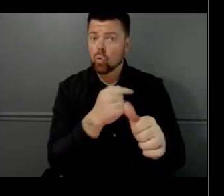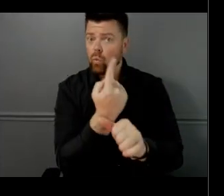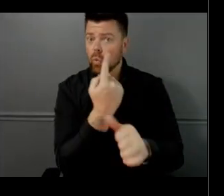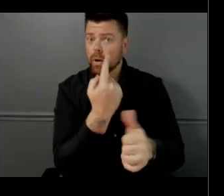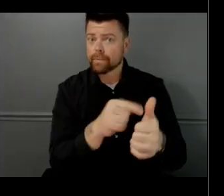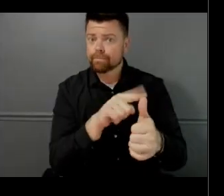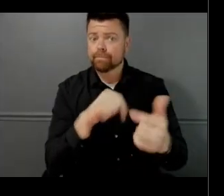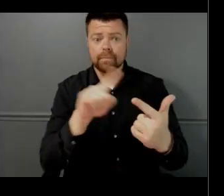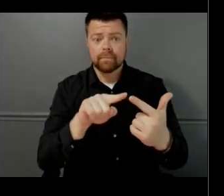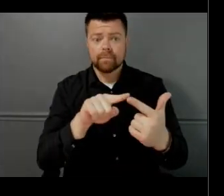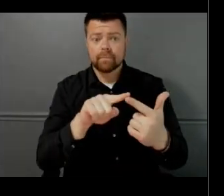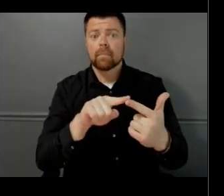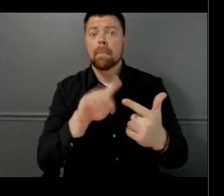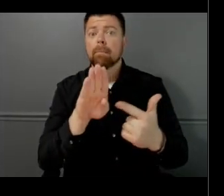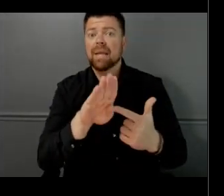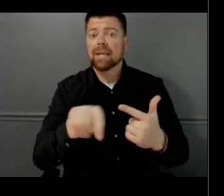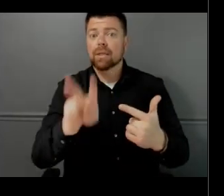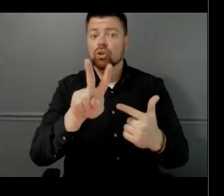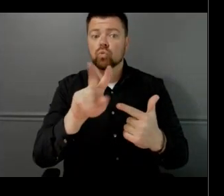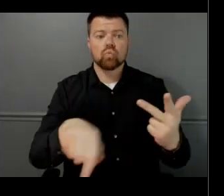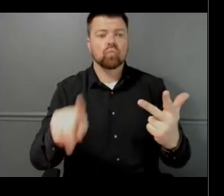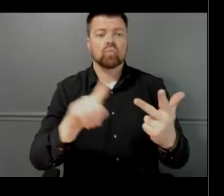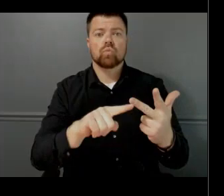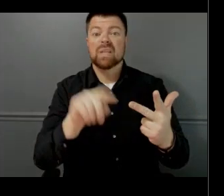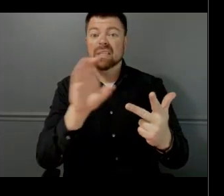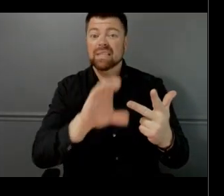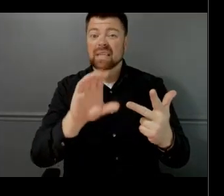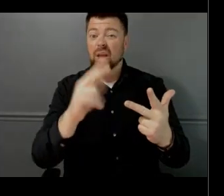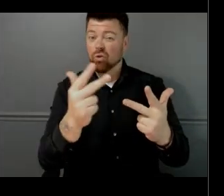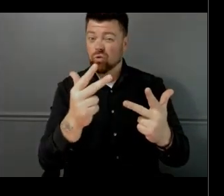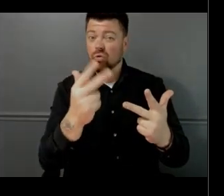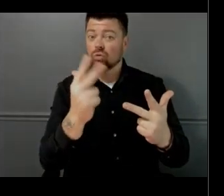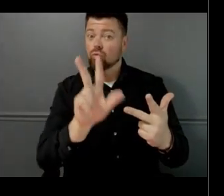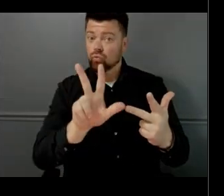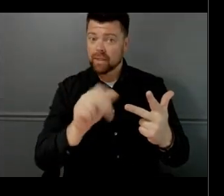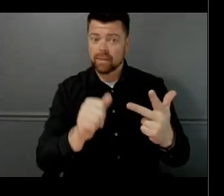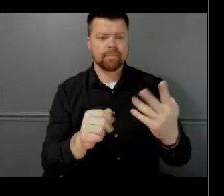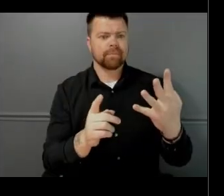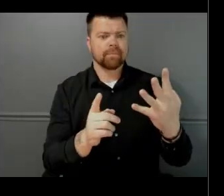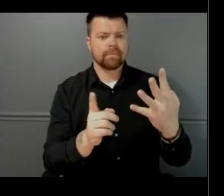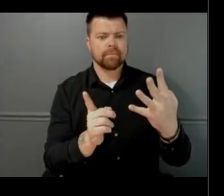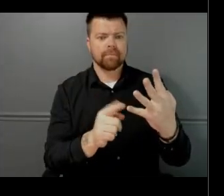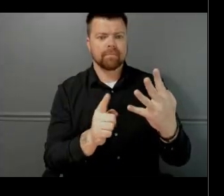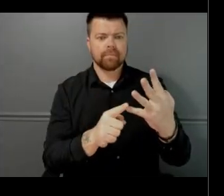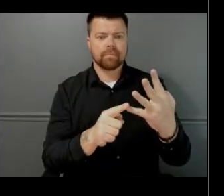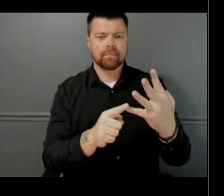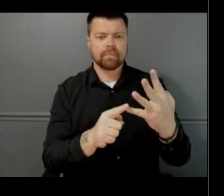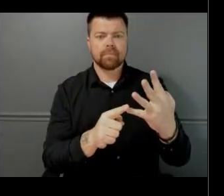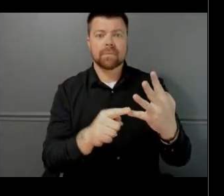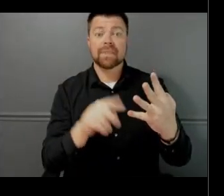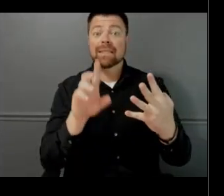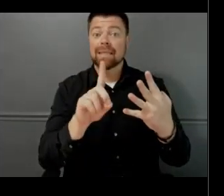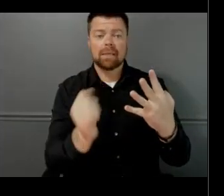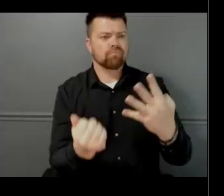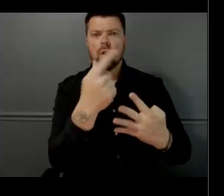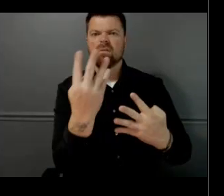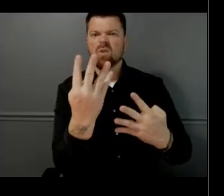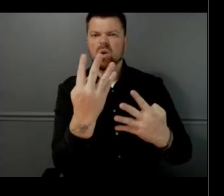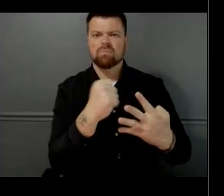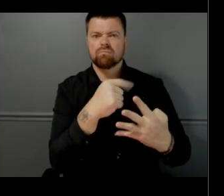Second option, 2. Third option, 3. And the fourth option, all 4.